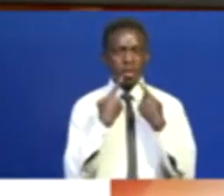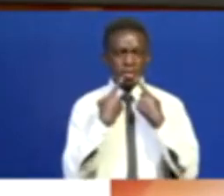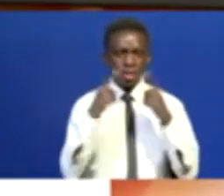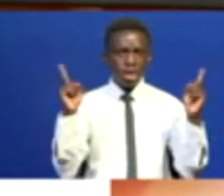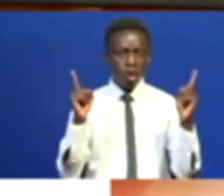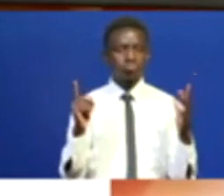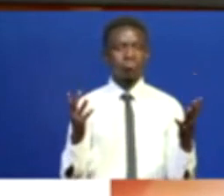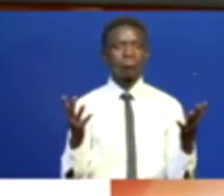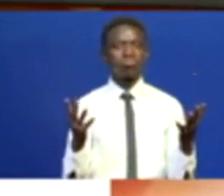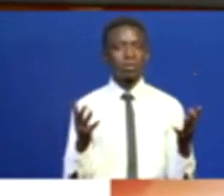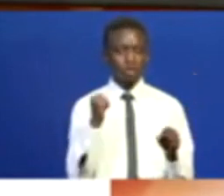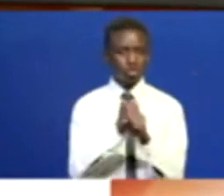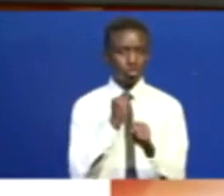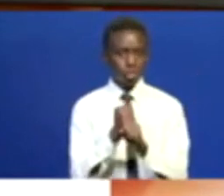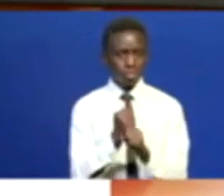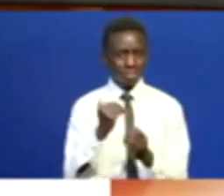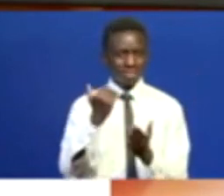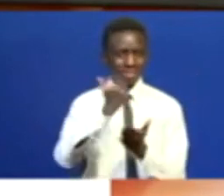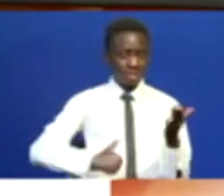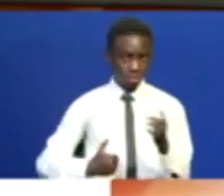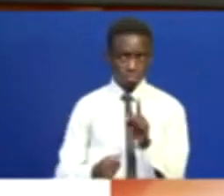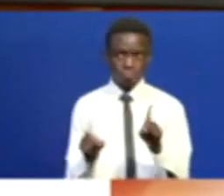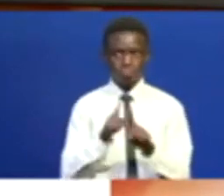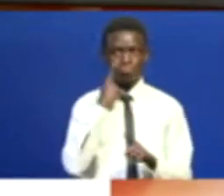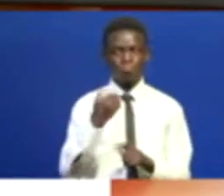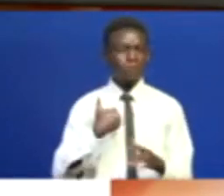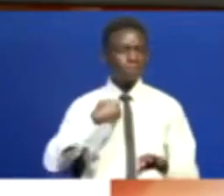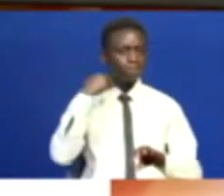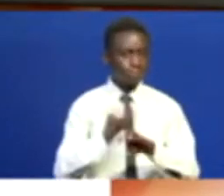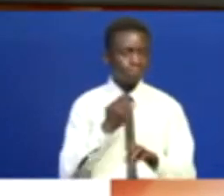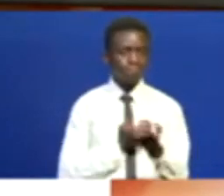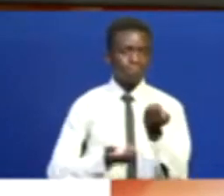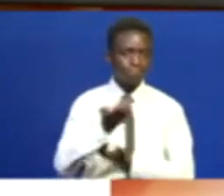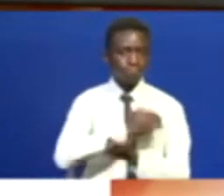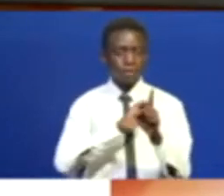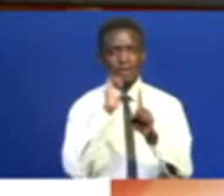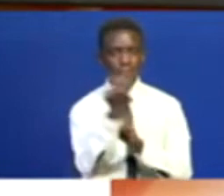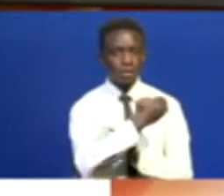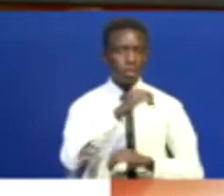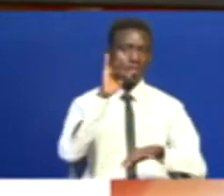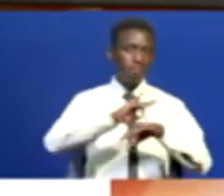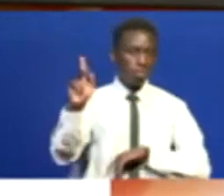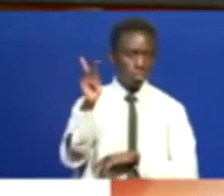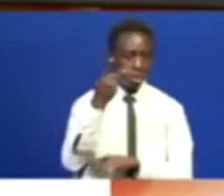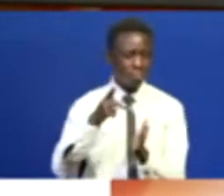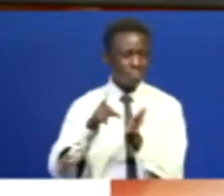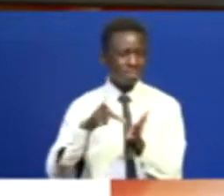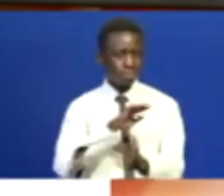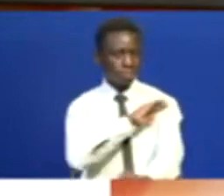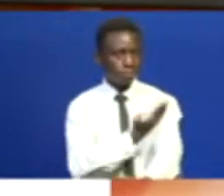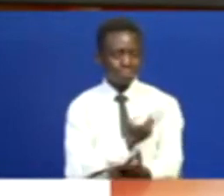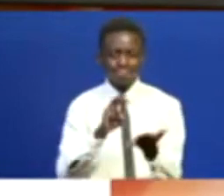job cuts. In a statement, the firm cites a tough economic environment affecting Kenyans' purchasing power, necessitating